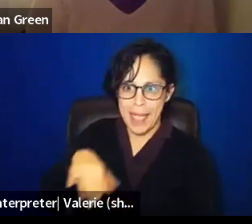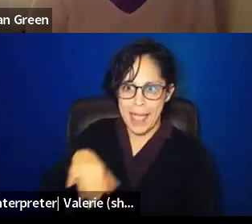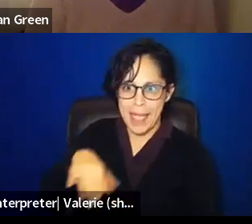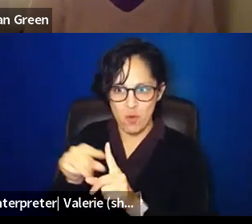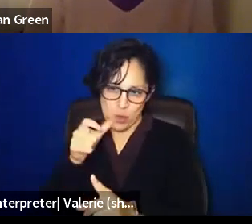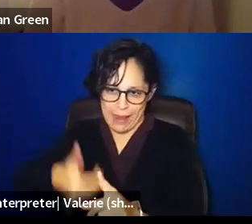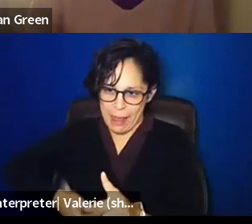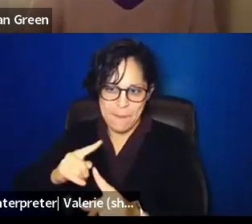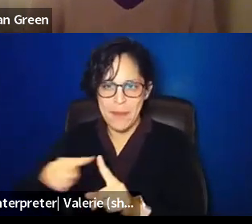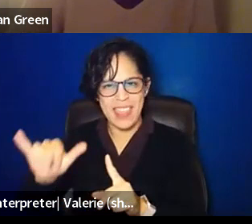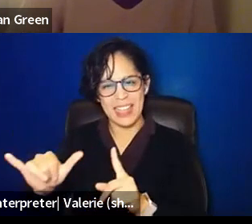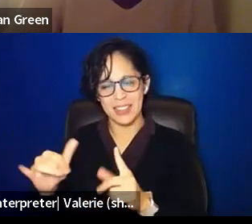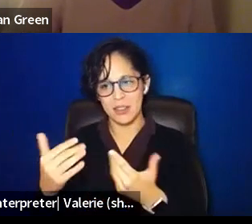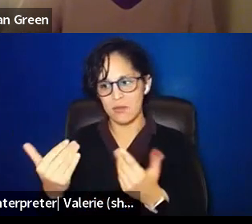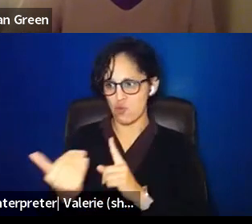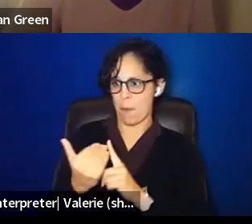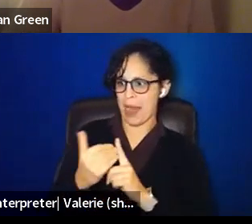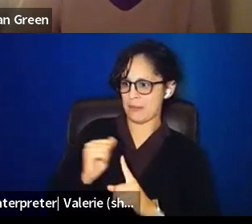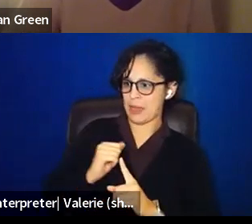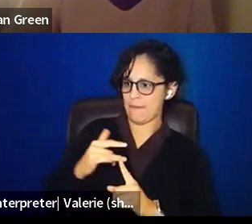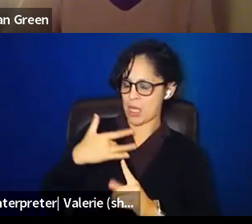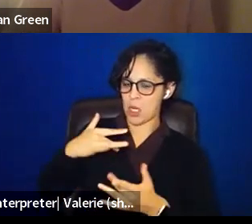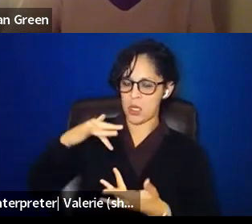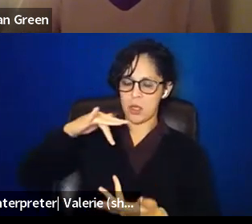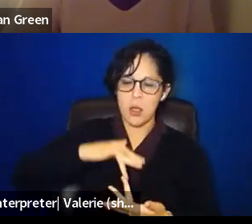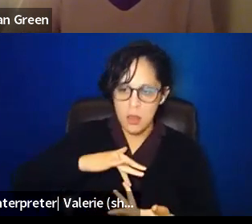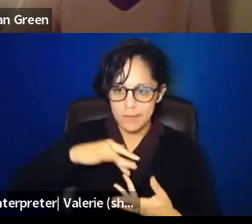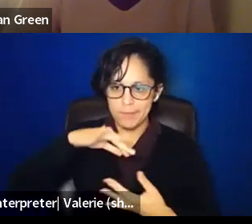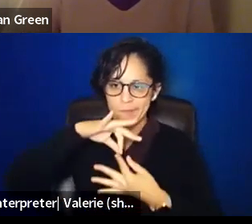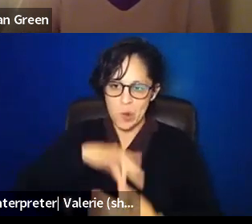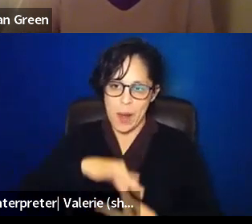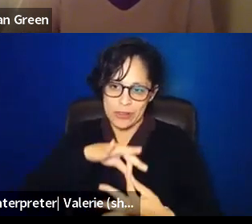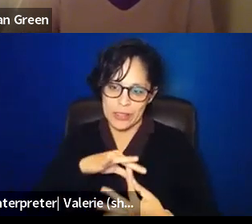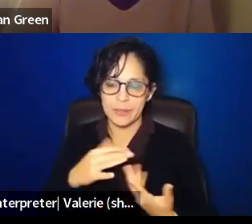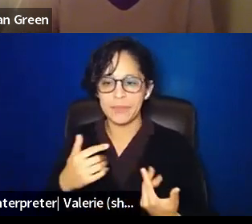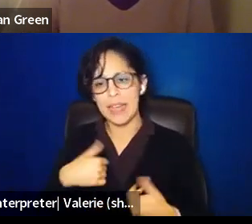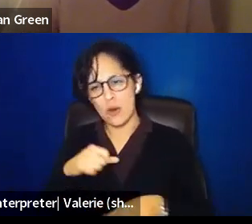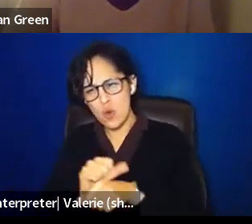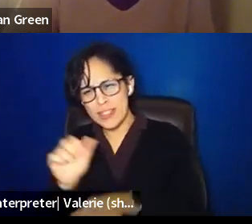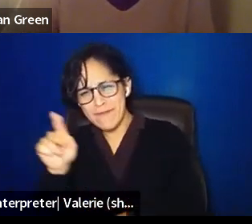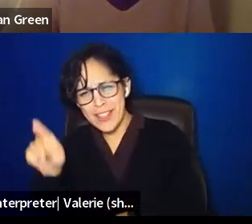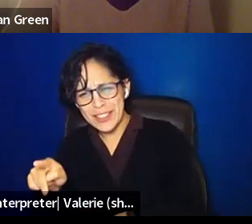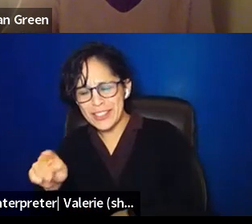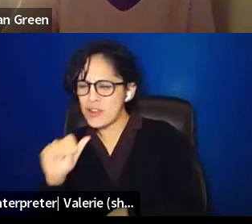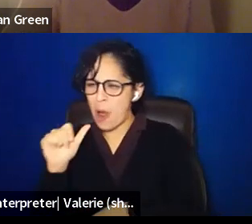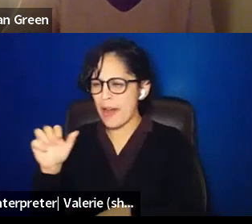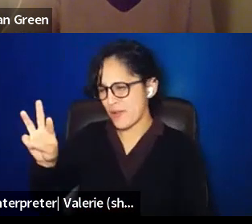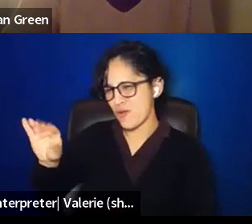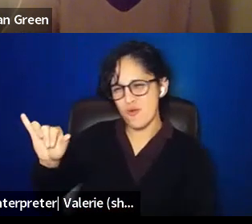for me. I have to say, I worked in Philadelphia, not at the Wilma quite often, and talked to Blanca quite a few times.